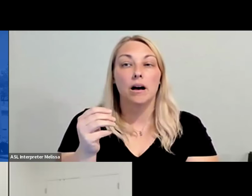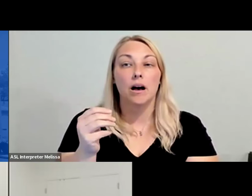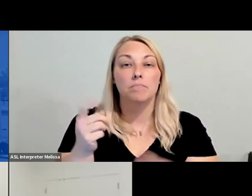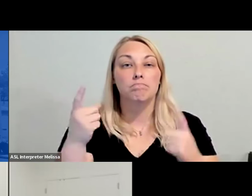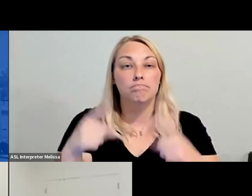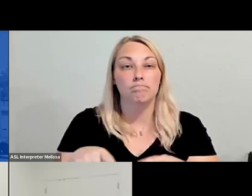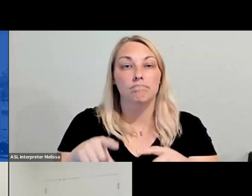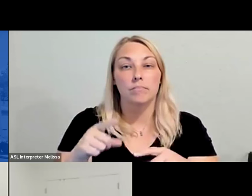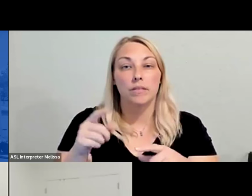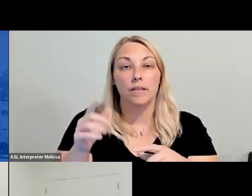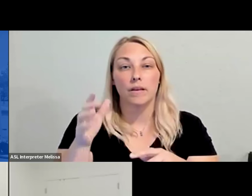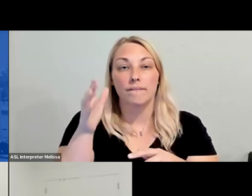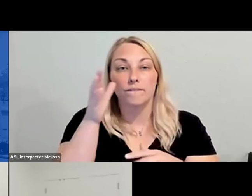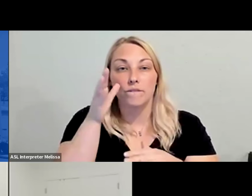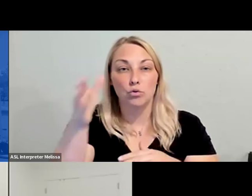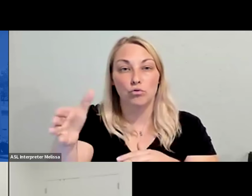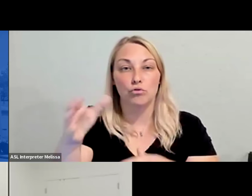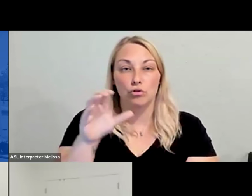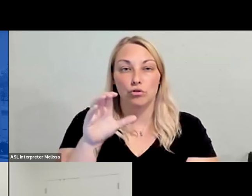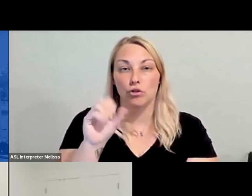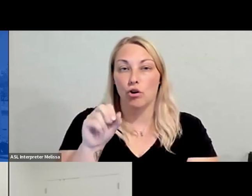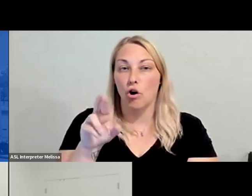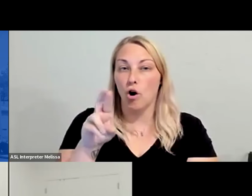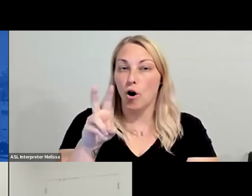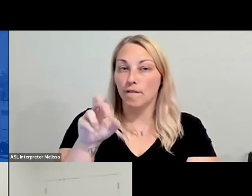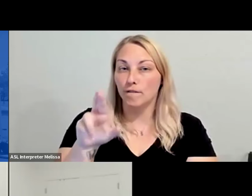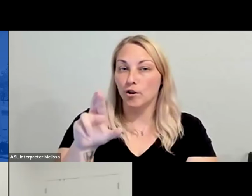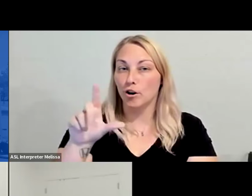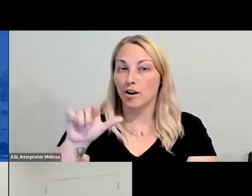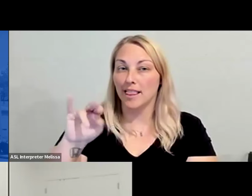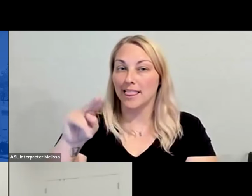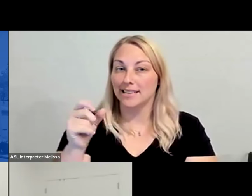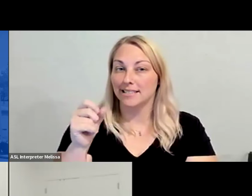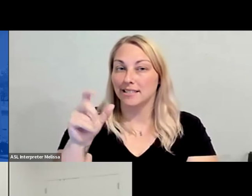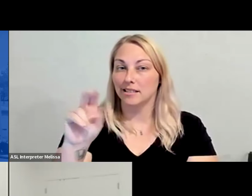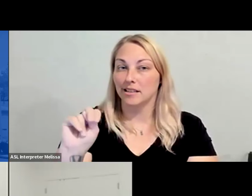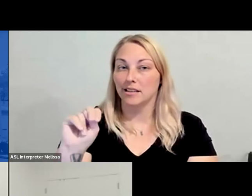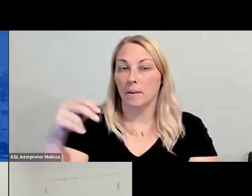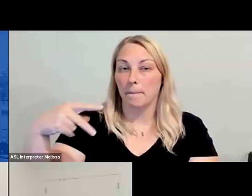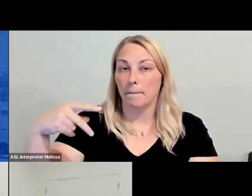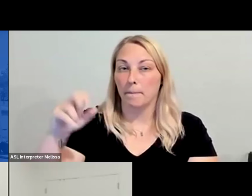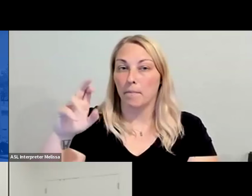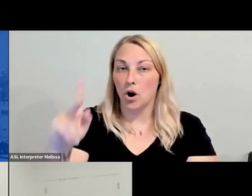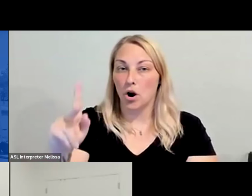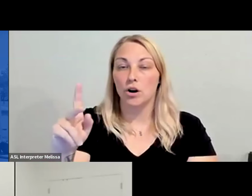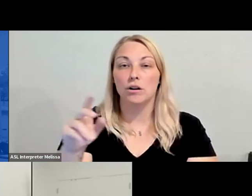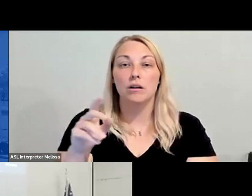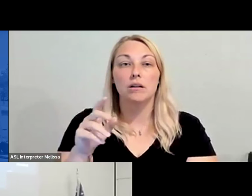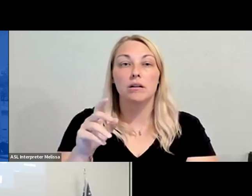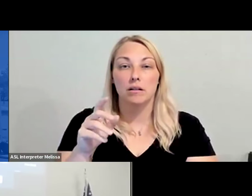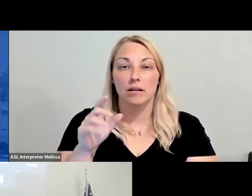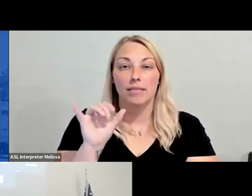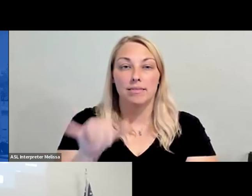future Carver Langston Park at 1854 L Street Northeast. That community meeting will be at the kind